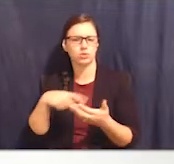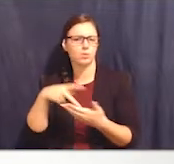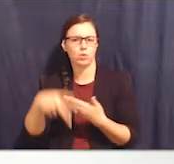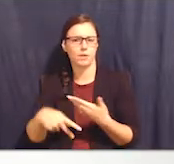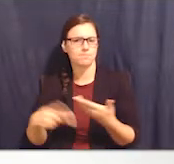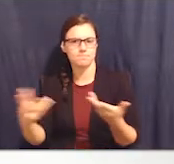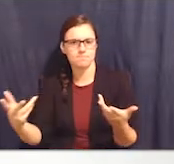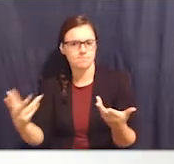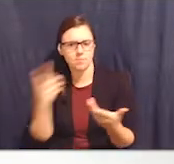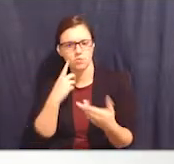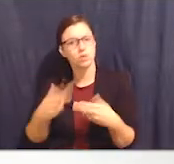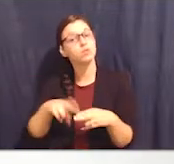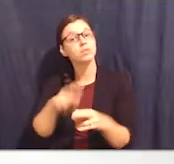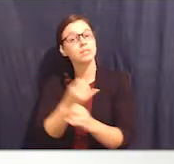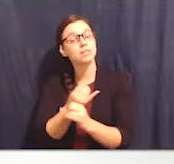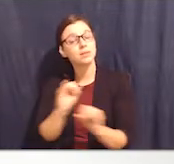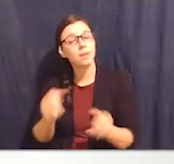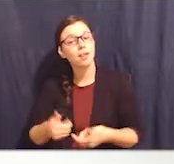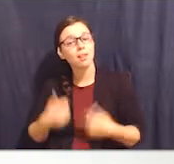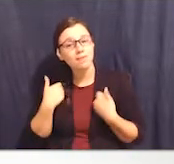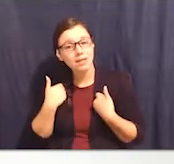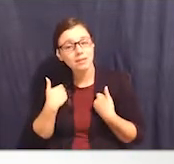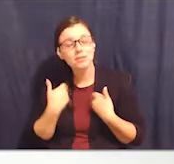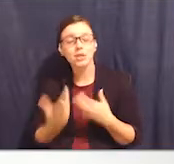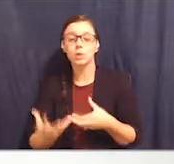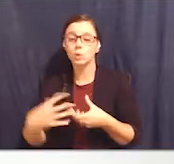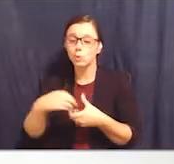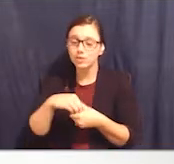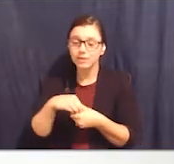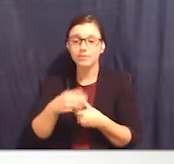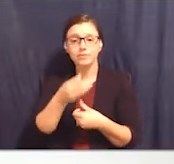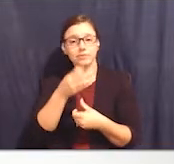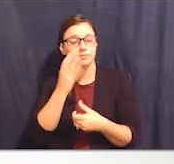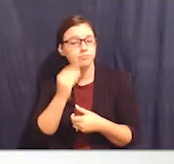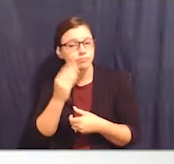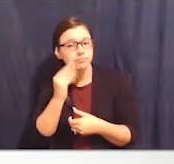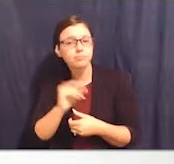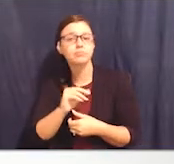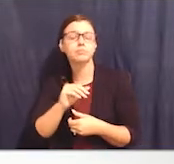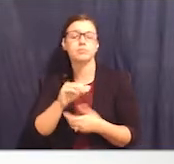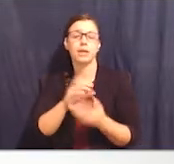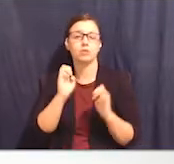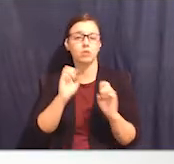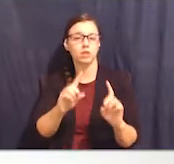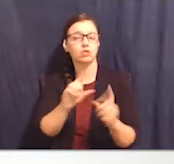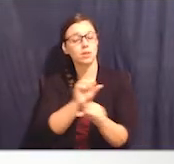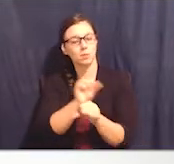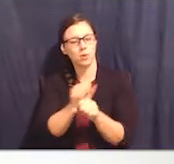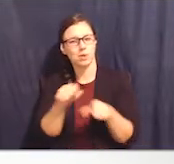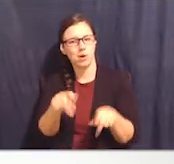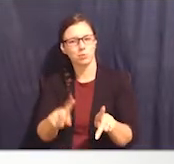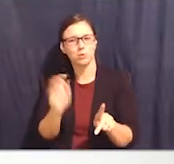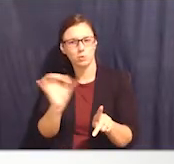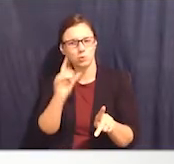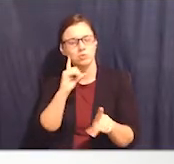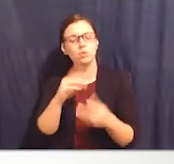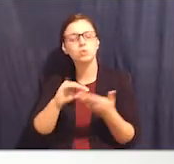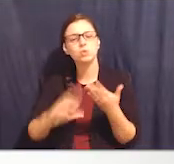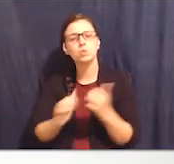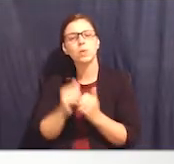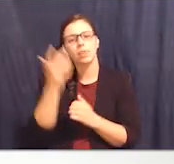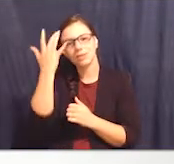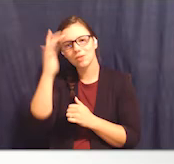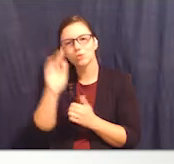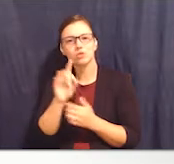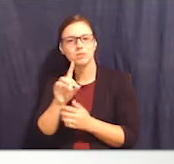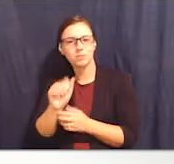So now I'm going to tell you about eligibility. We're going to first talk about eligibility of institutions. So that includes